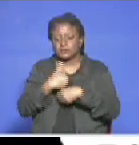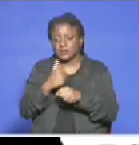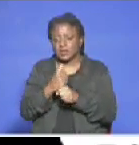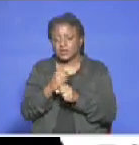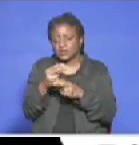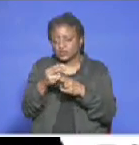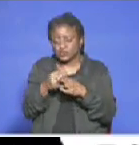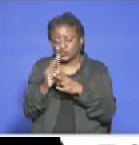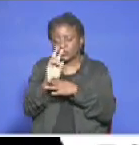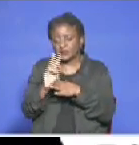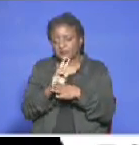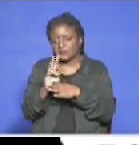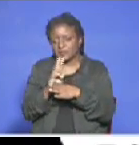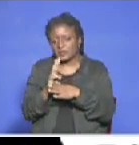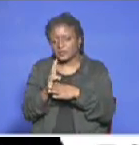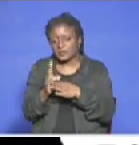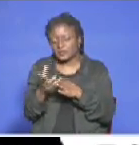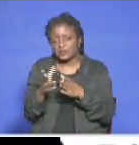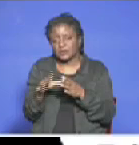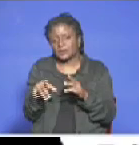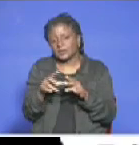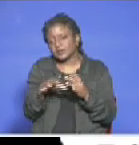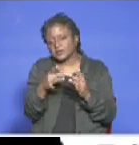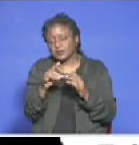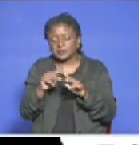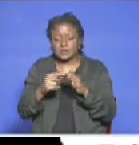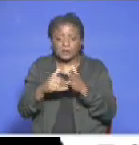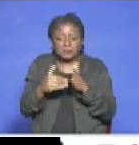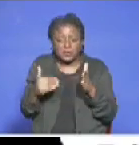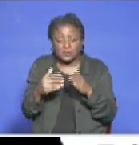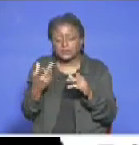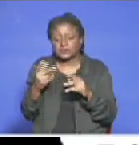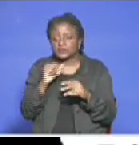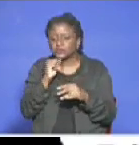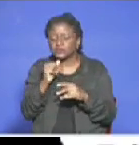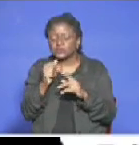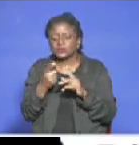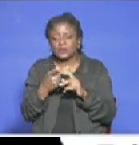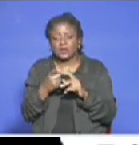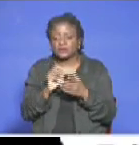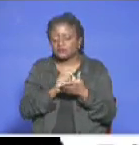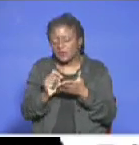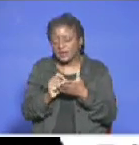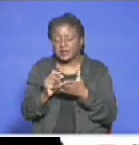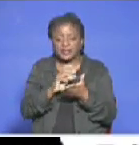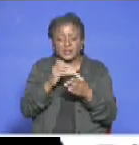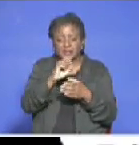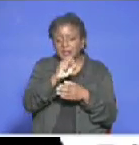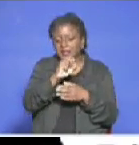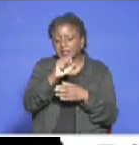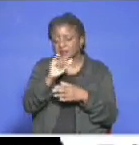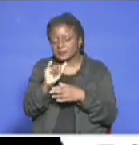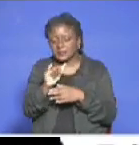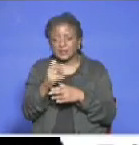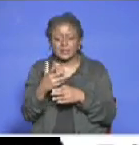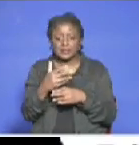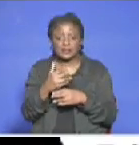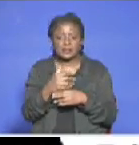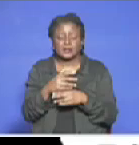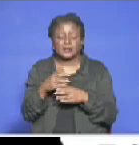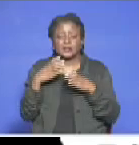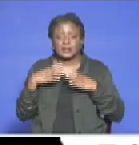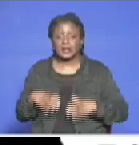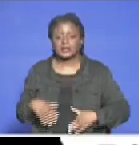of Life Committee member and education officer in the writing unit of the Department of Education, Lisa Wright, explains that candidates this